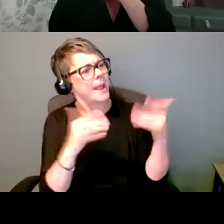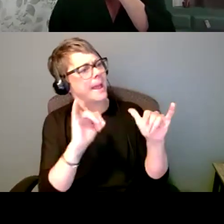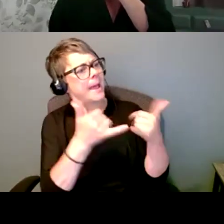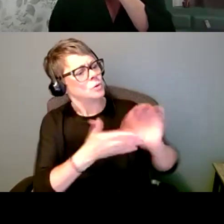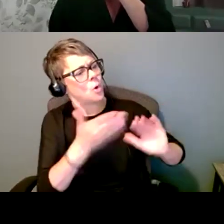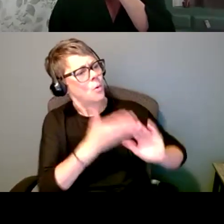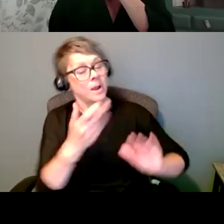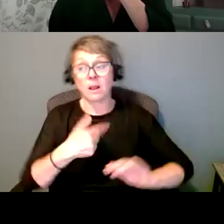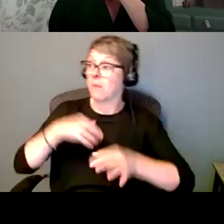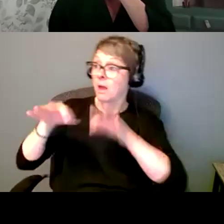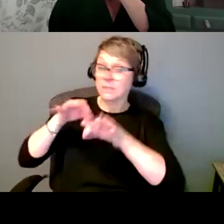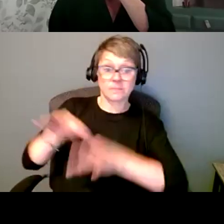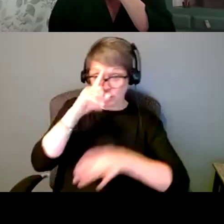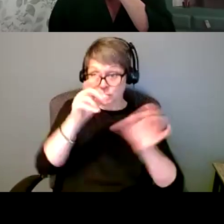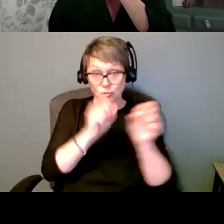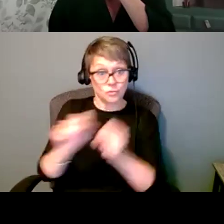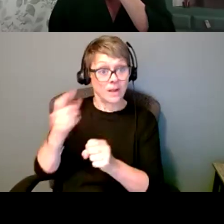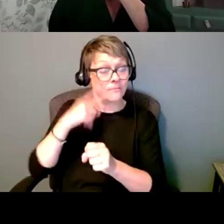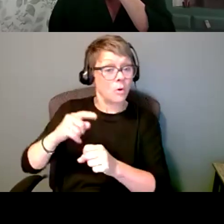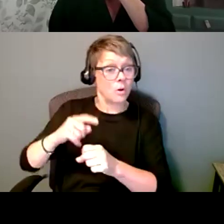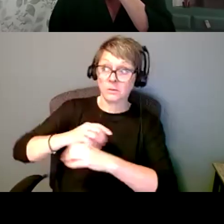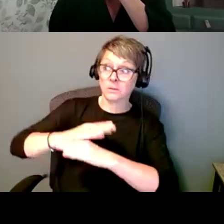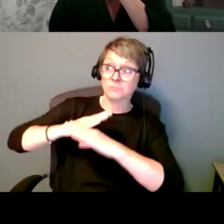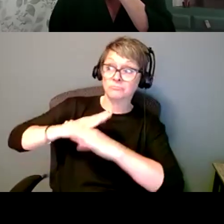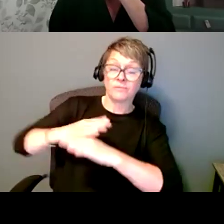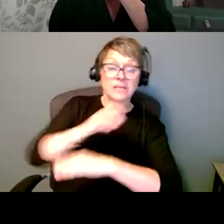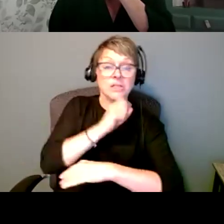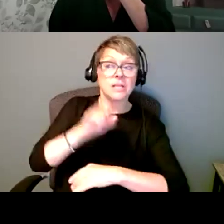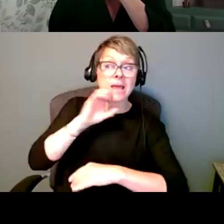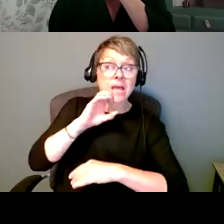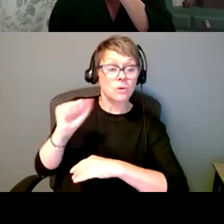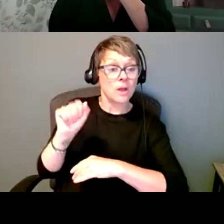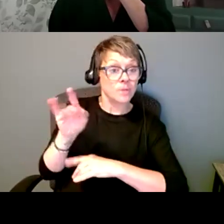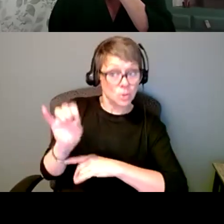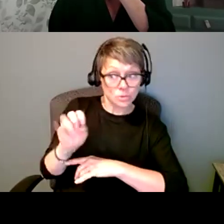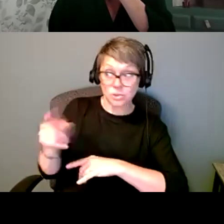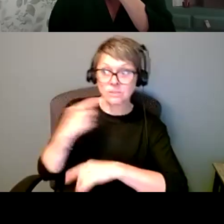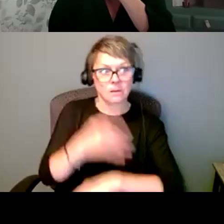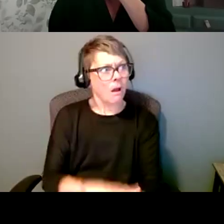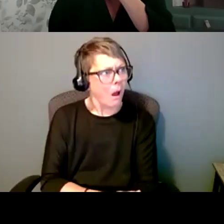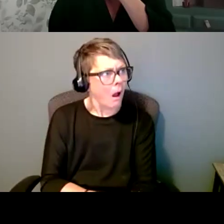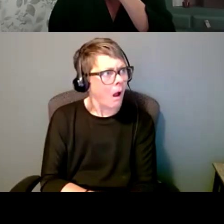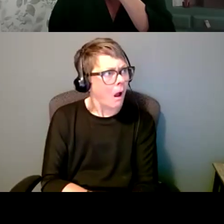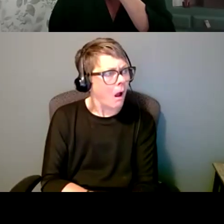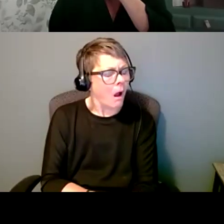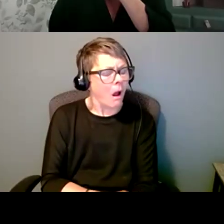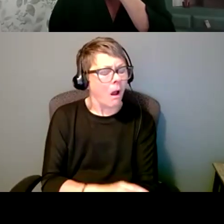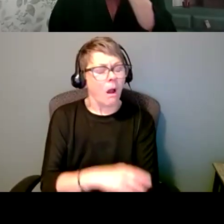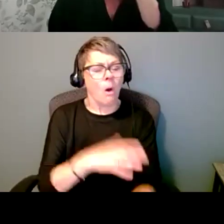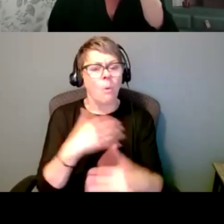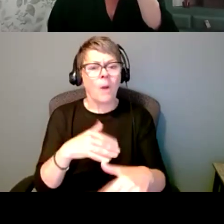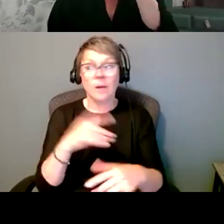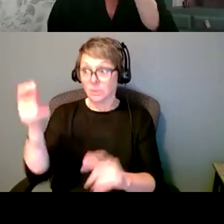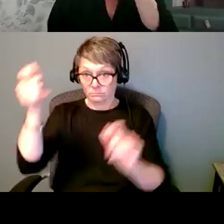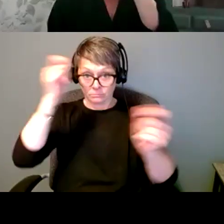it as a strategy for prevention of elder abuse. And it seemed like that was, well, what she said, it was an aha moment. She was carrying two hats.